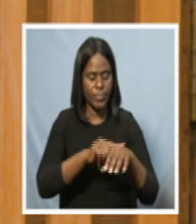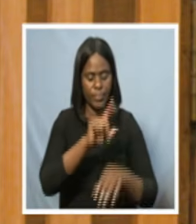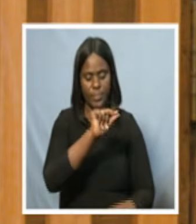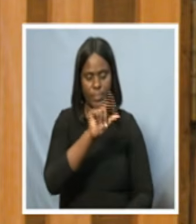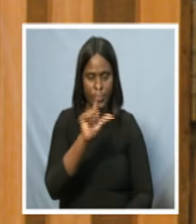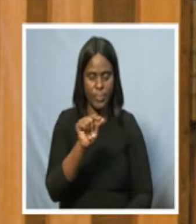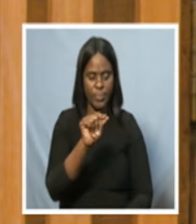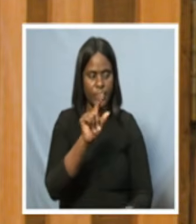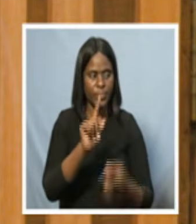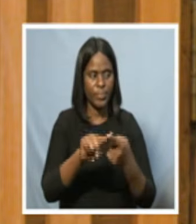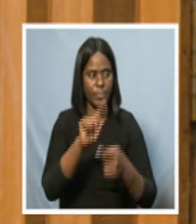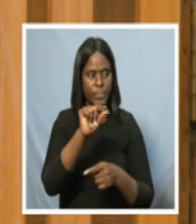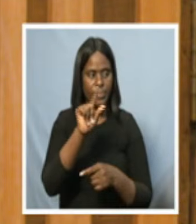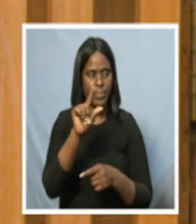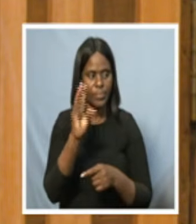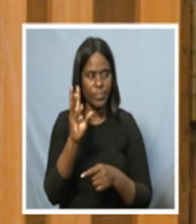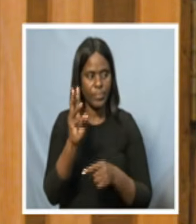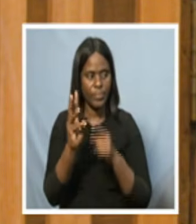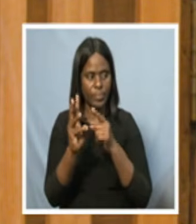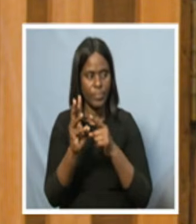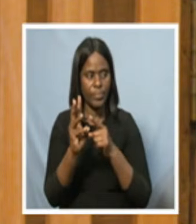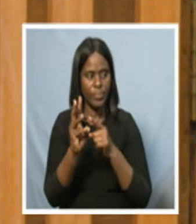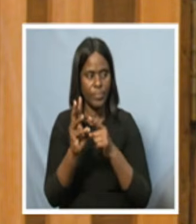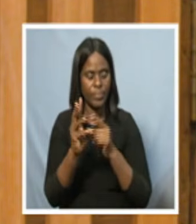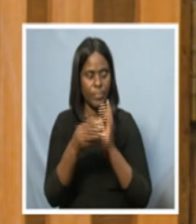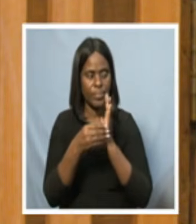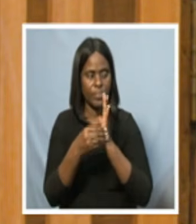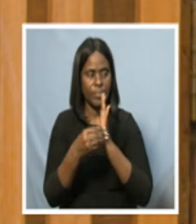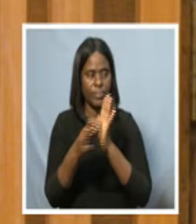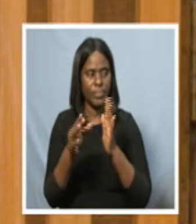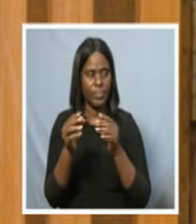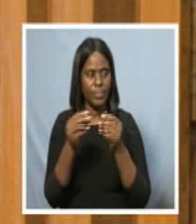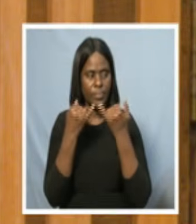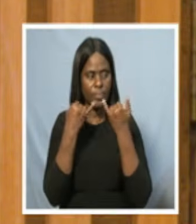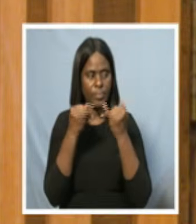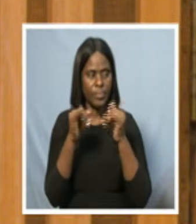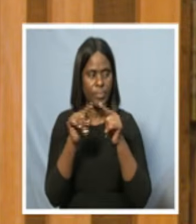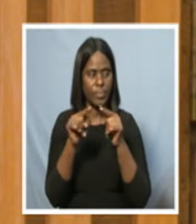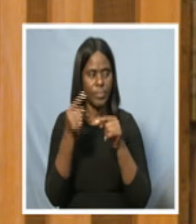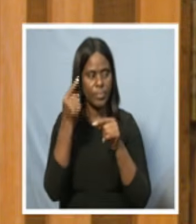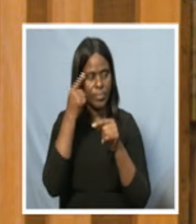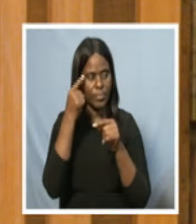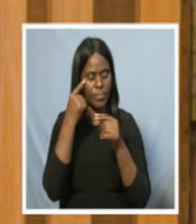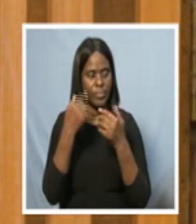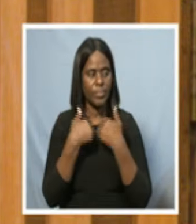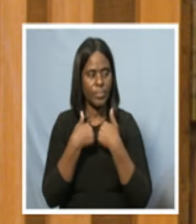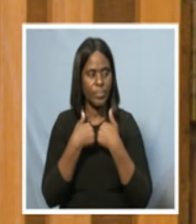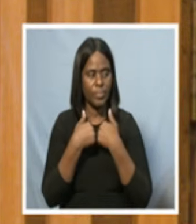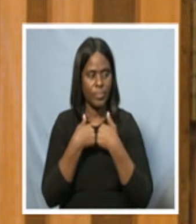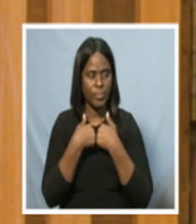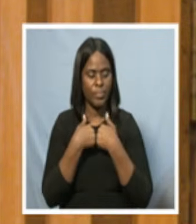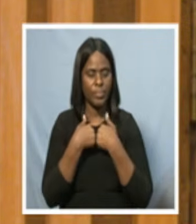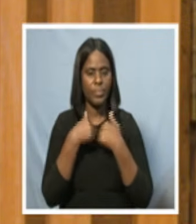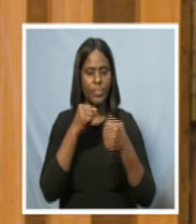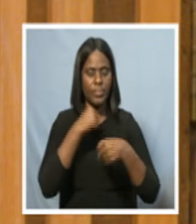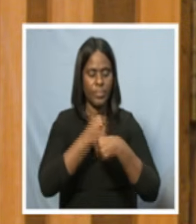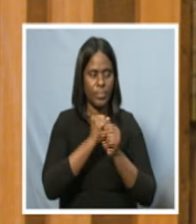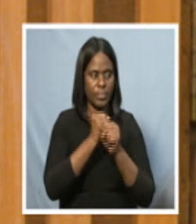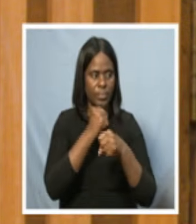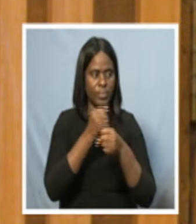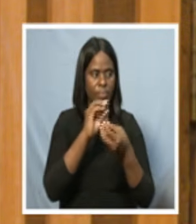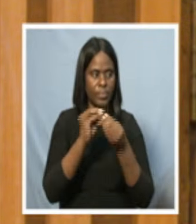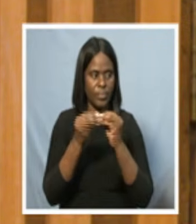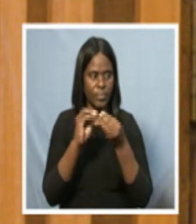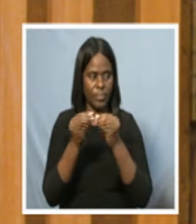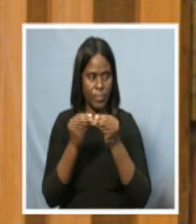to 2026. And the Minister did also brief the House that government has made quite a number of reforms